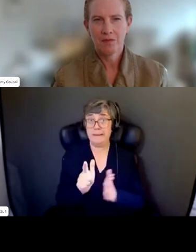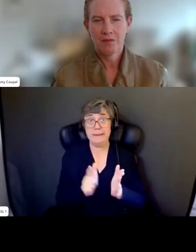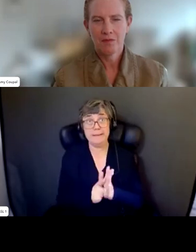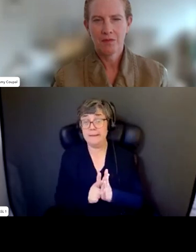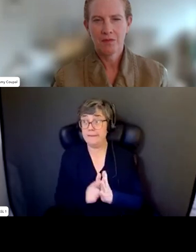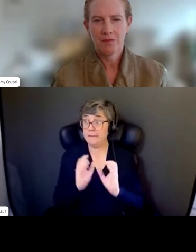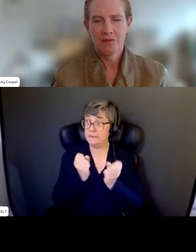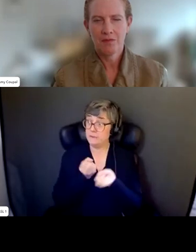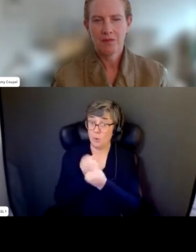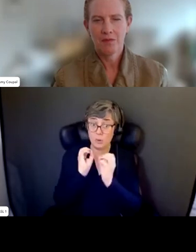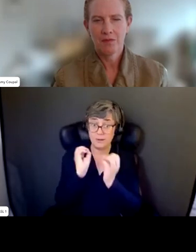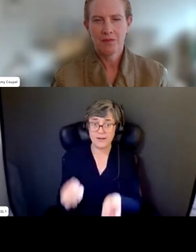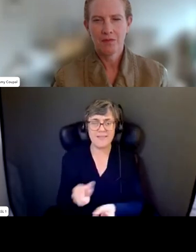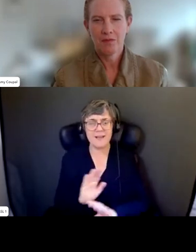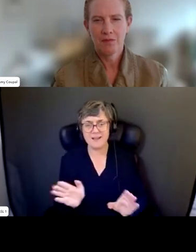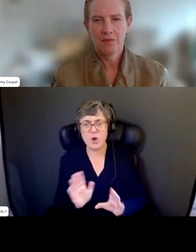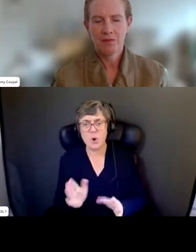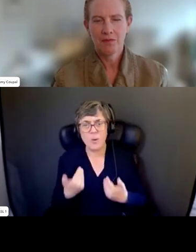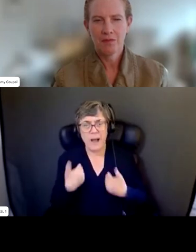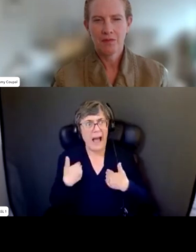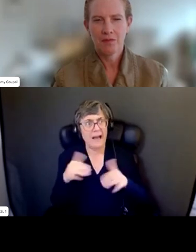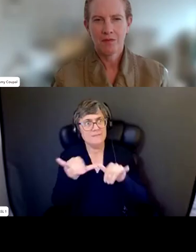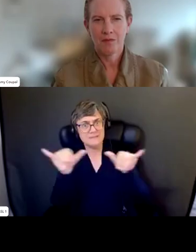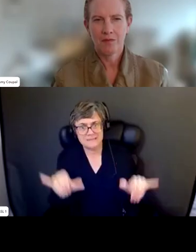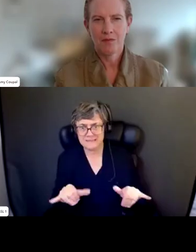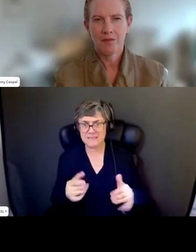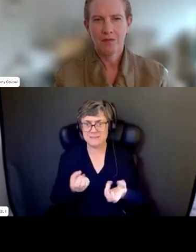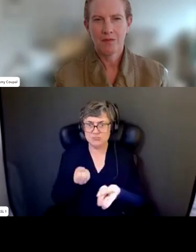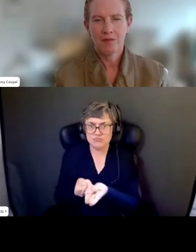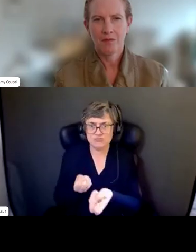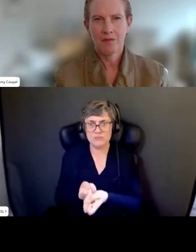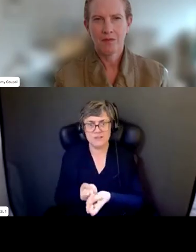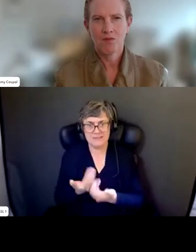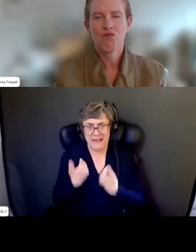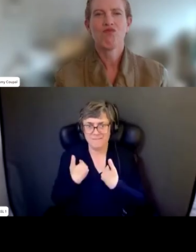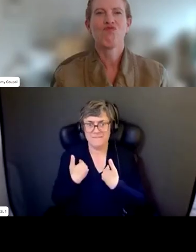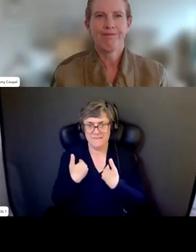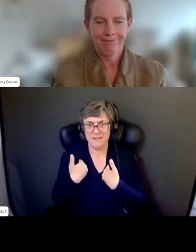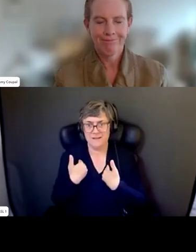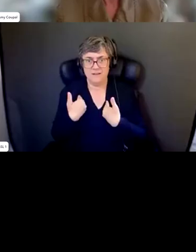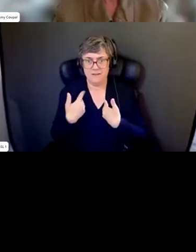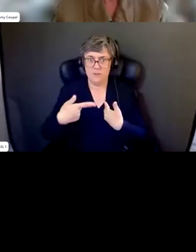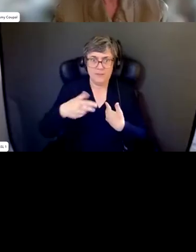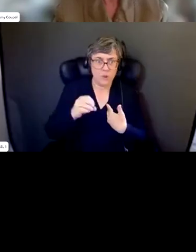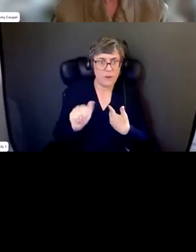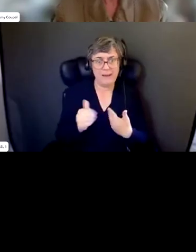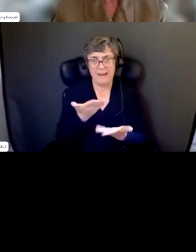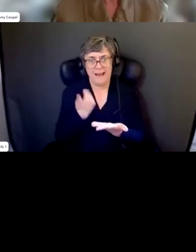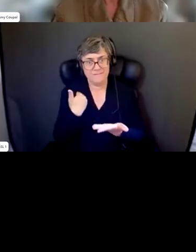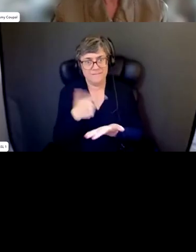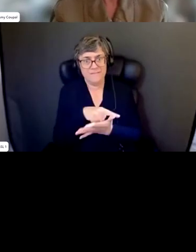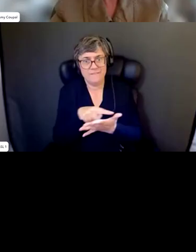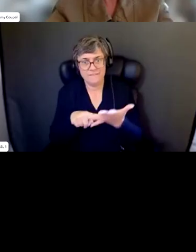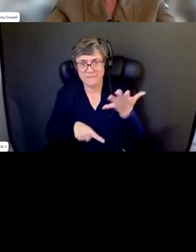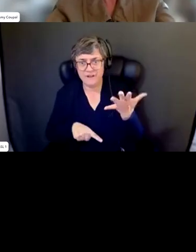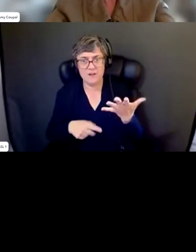does not have to overcome the person's autonomy. The law has done that work first. Full stop. Thank you. And last but